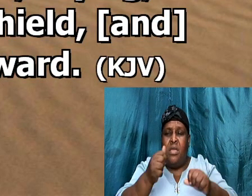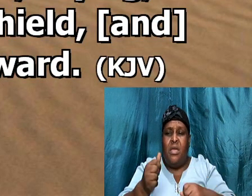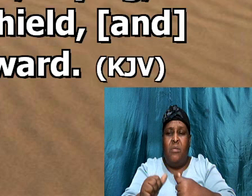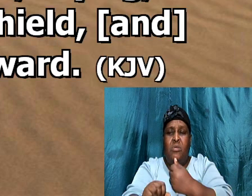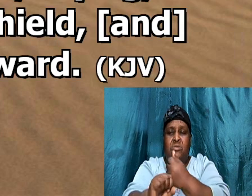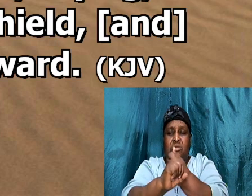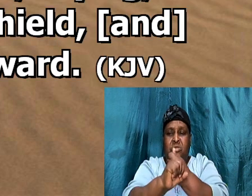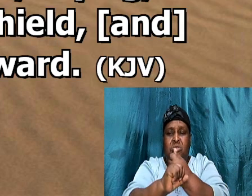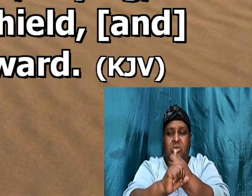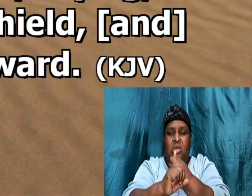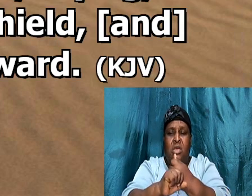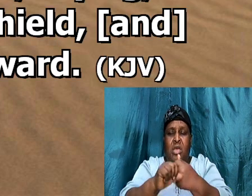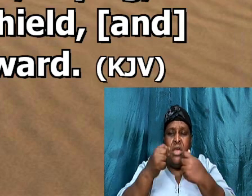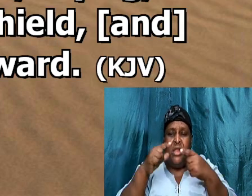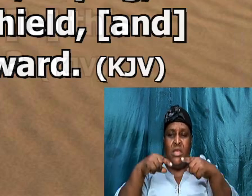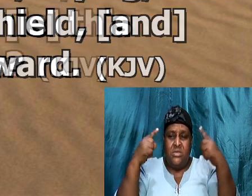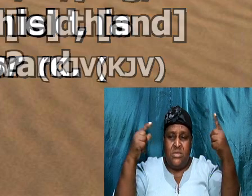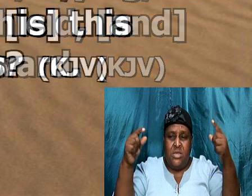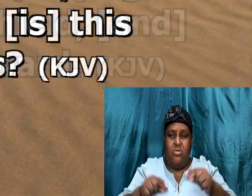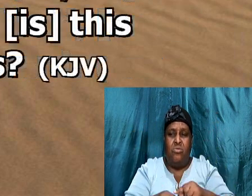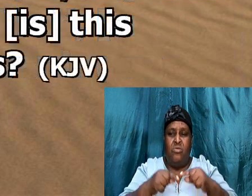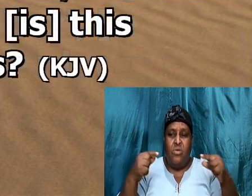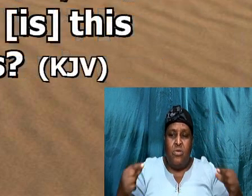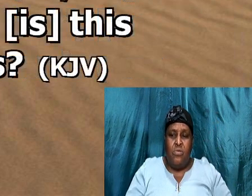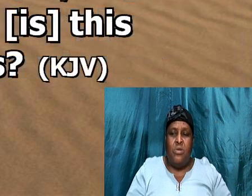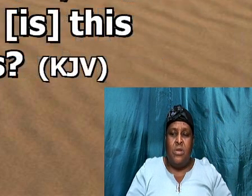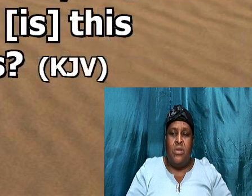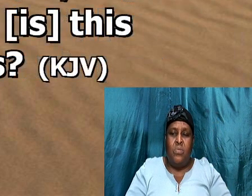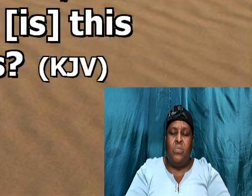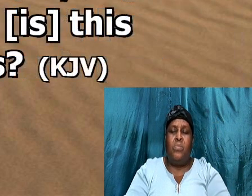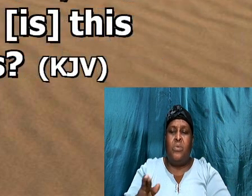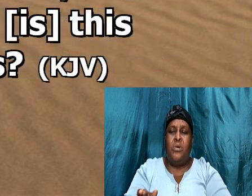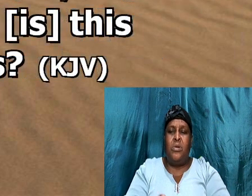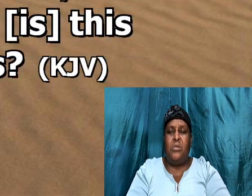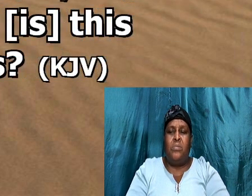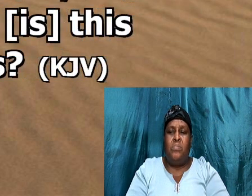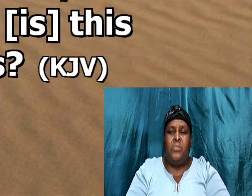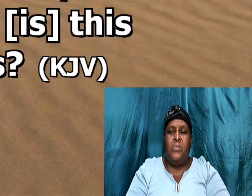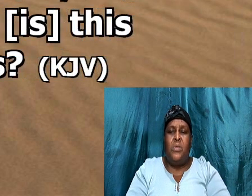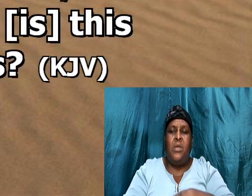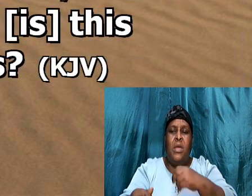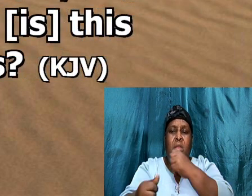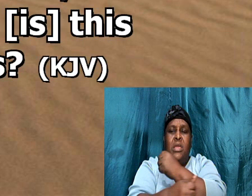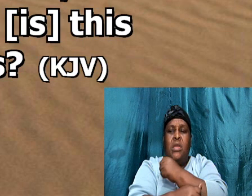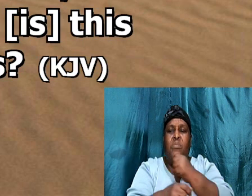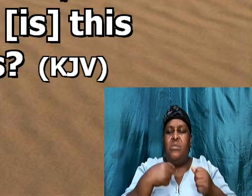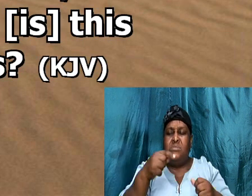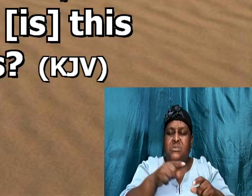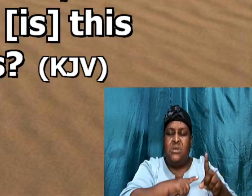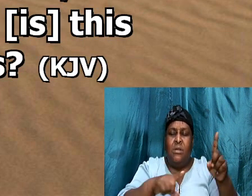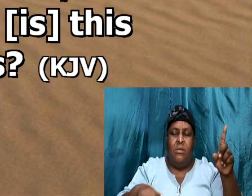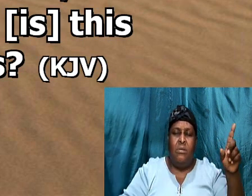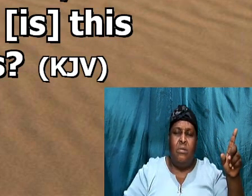and thy exceeding great reward. Lord, and Abram said, Lord,